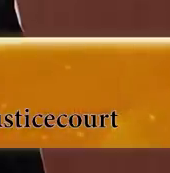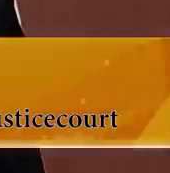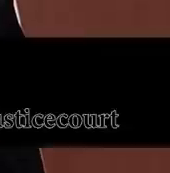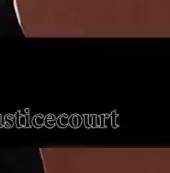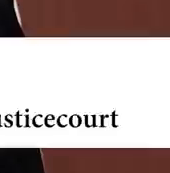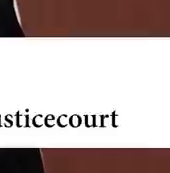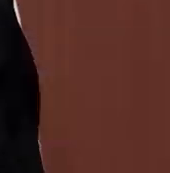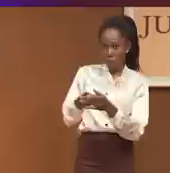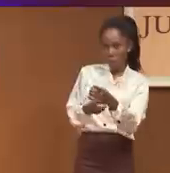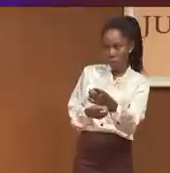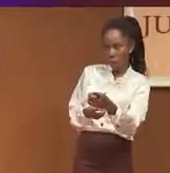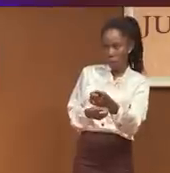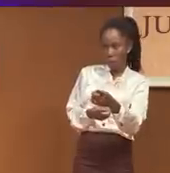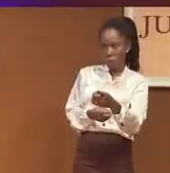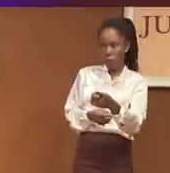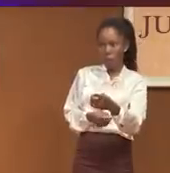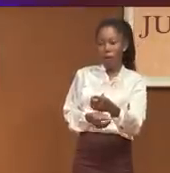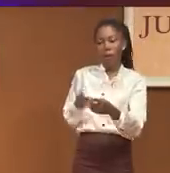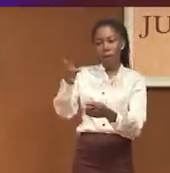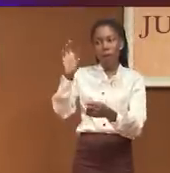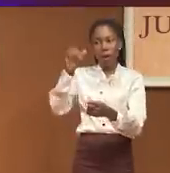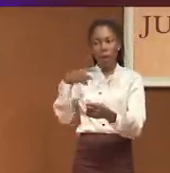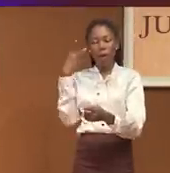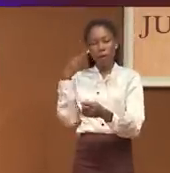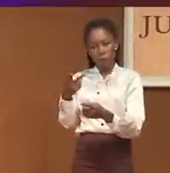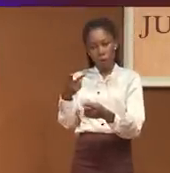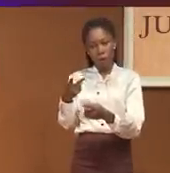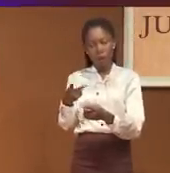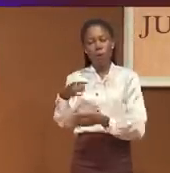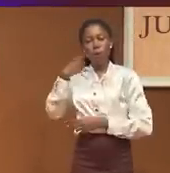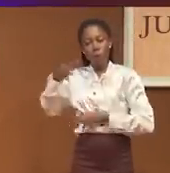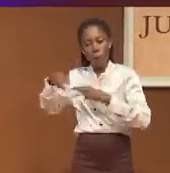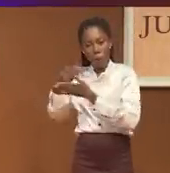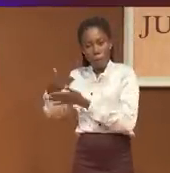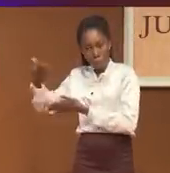I got buyers the past. I call his lawyer.